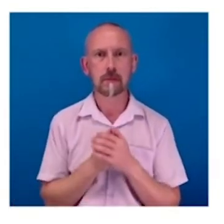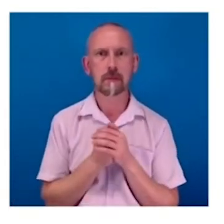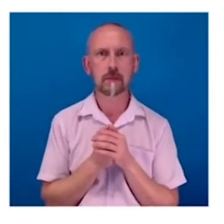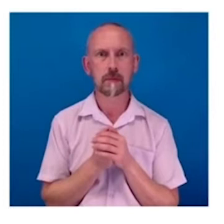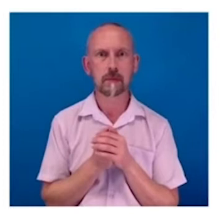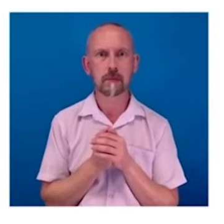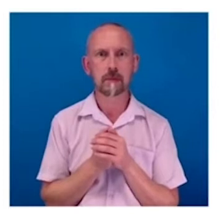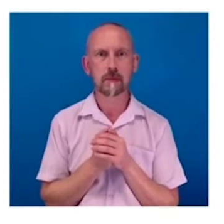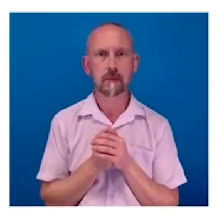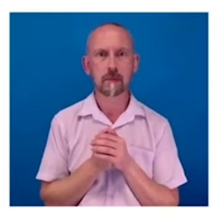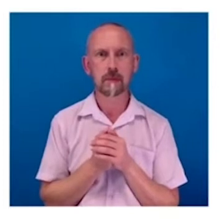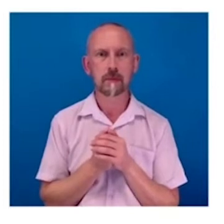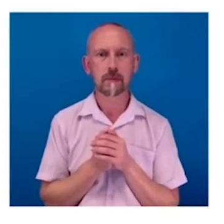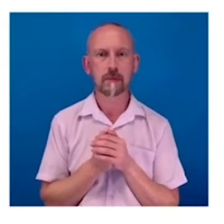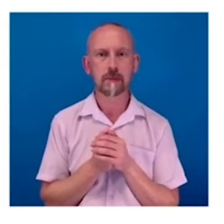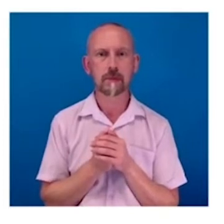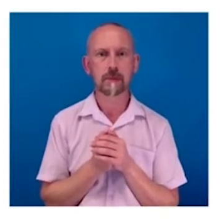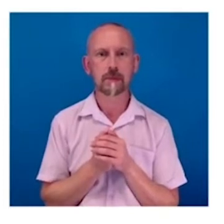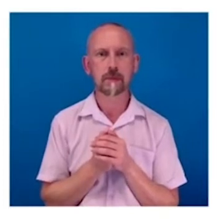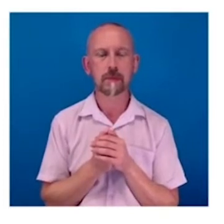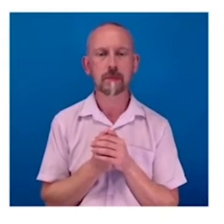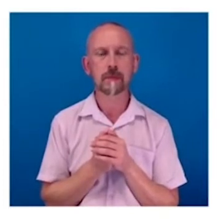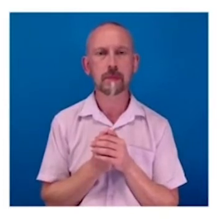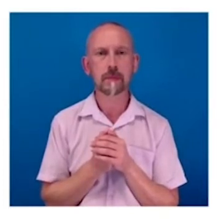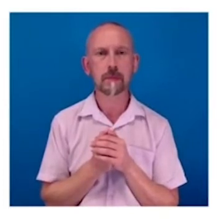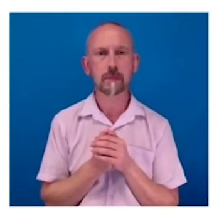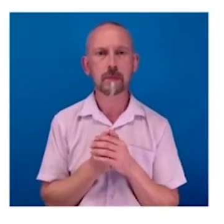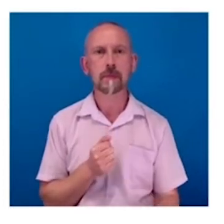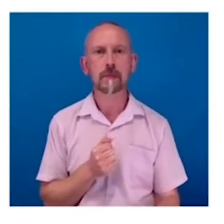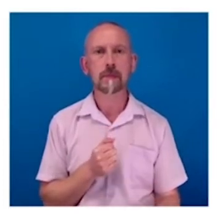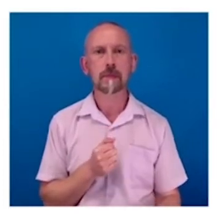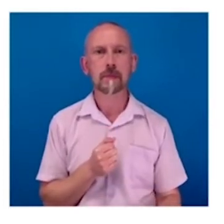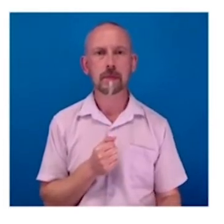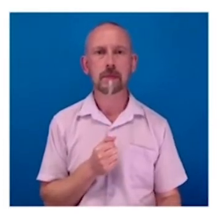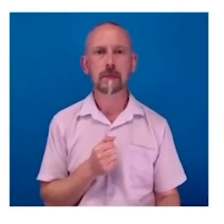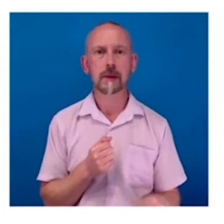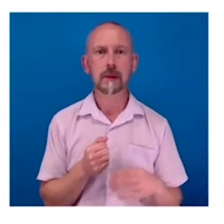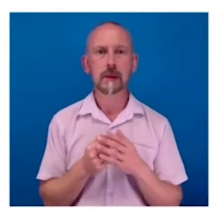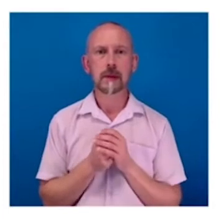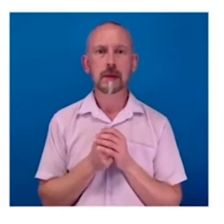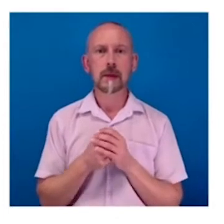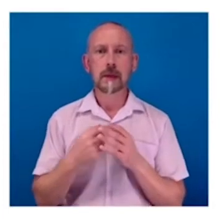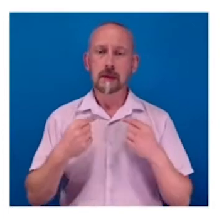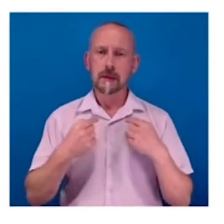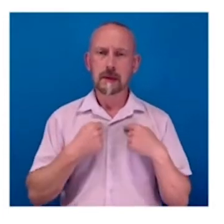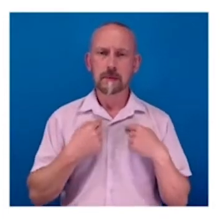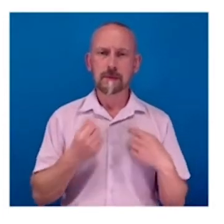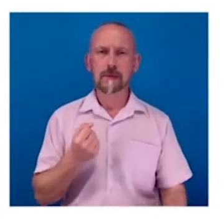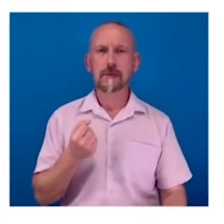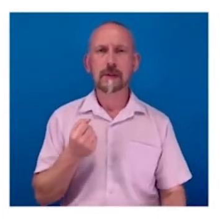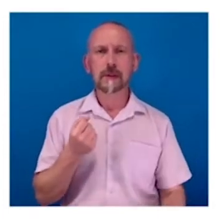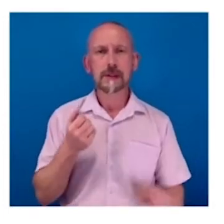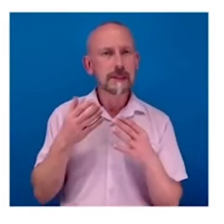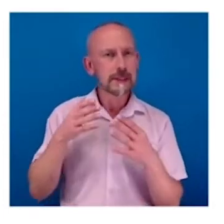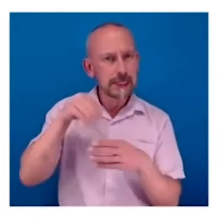Center of Excellence from Accenture. And I like to say that this is a living example of the investment that